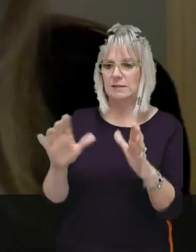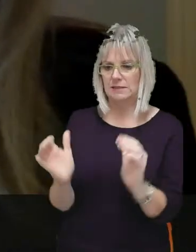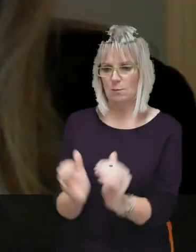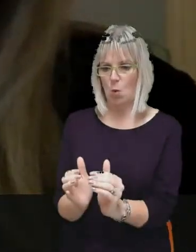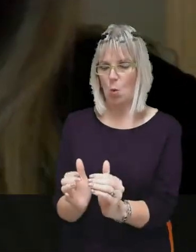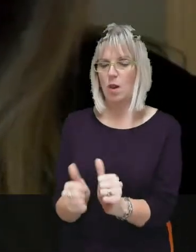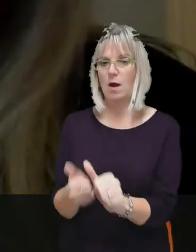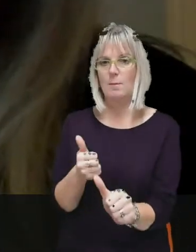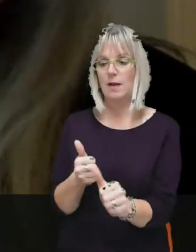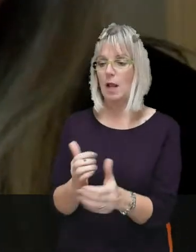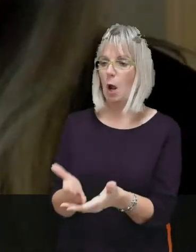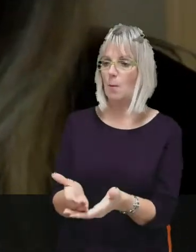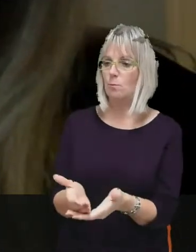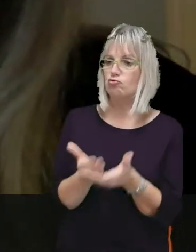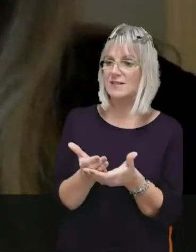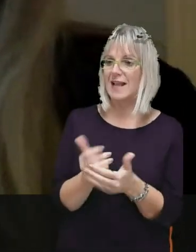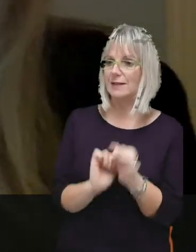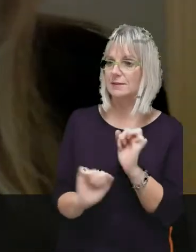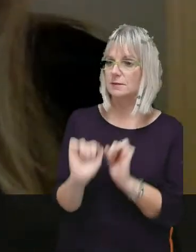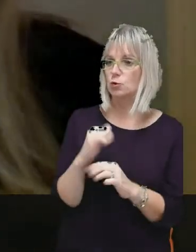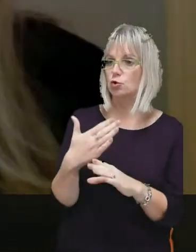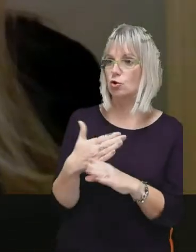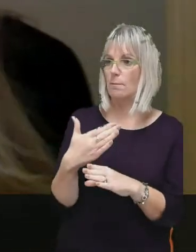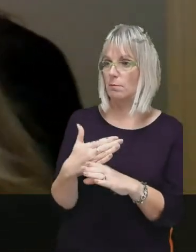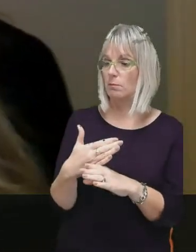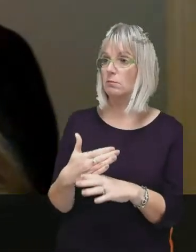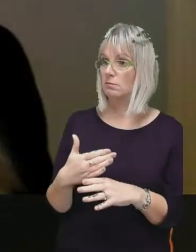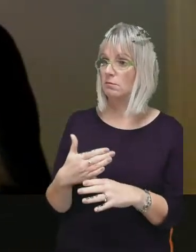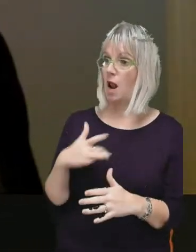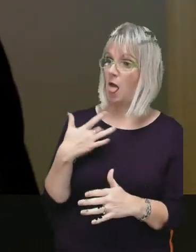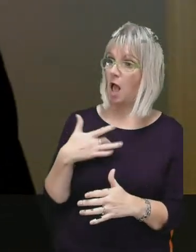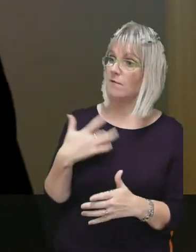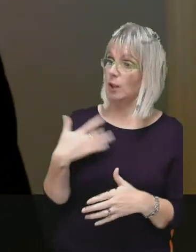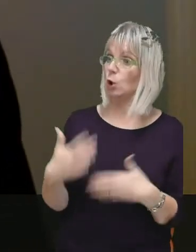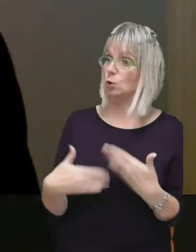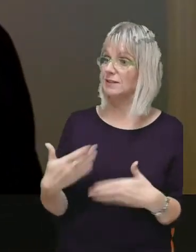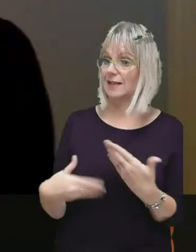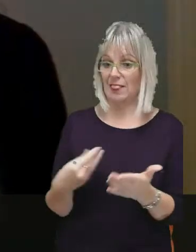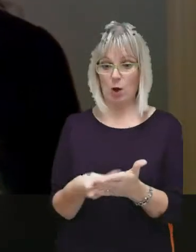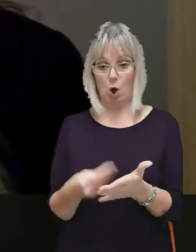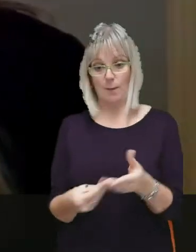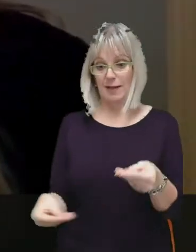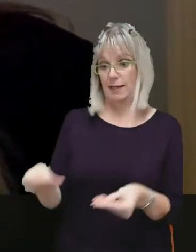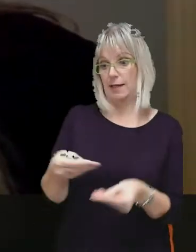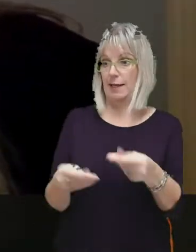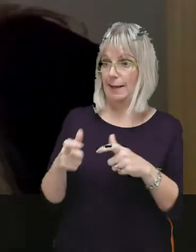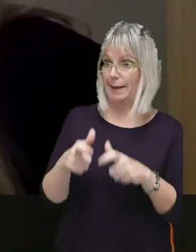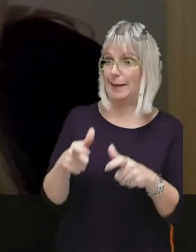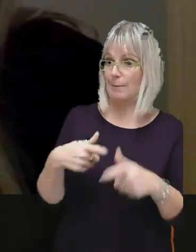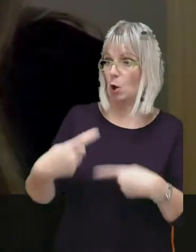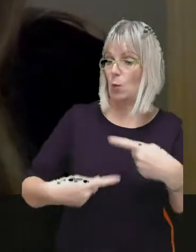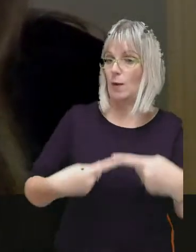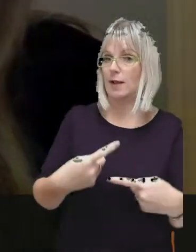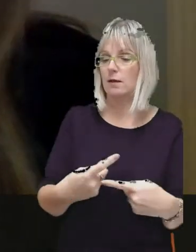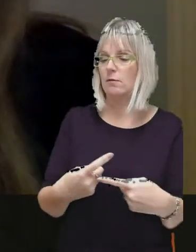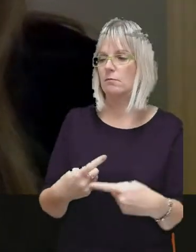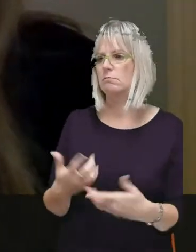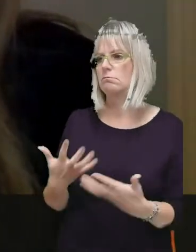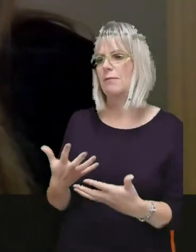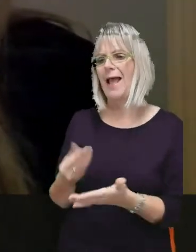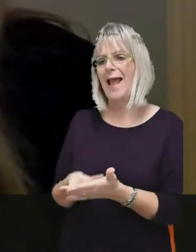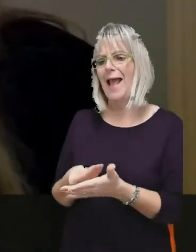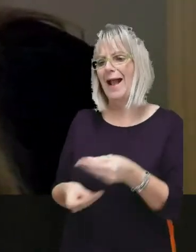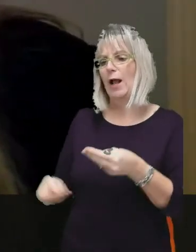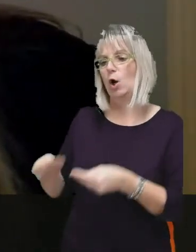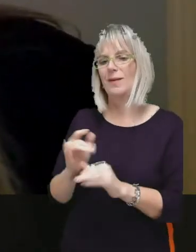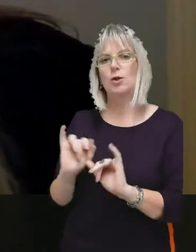preserve livelihoods and you keep the economy going. And COVID is an economic crisis, as we all know, as much as it